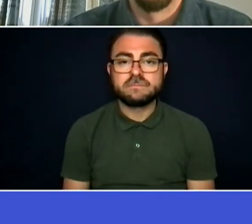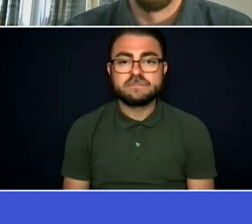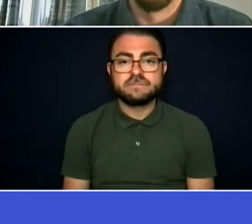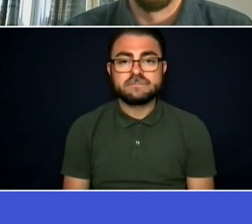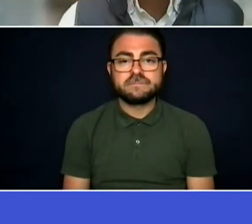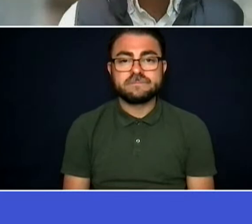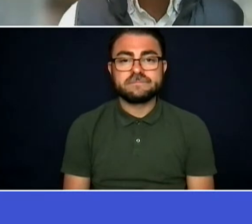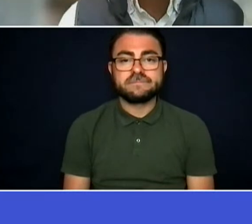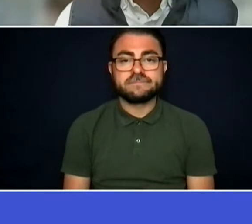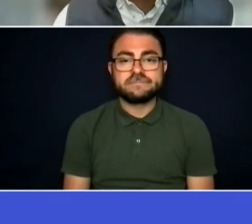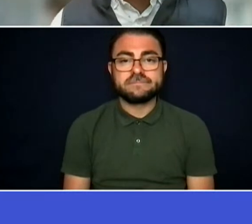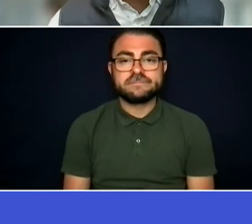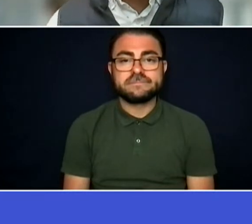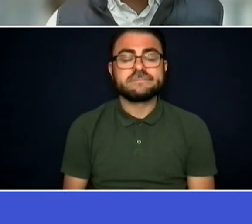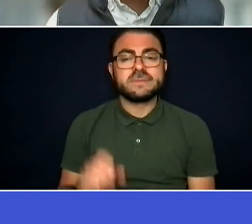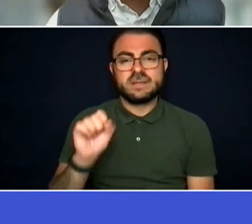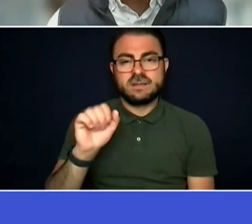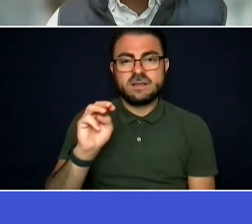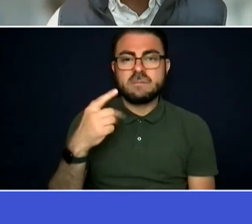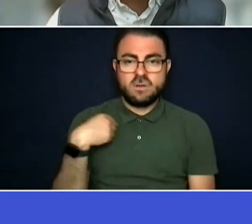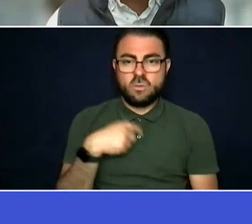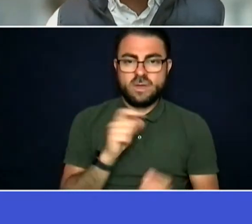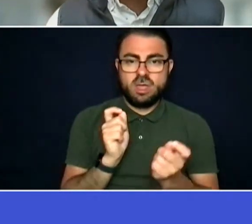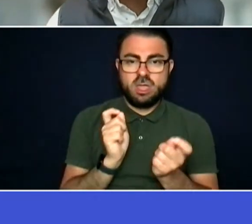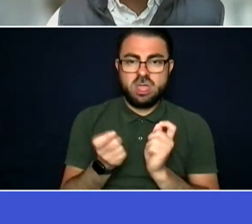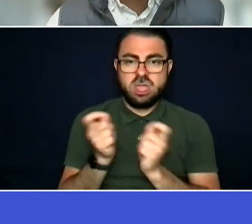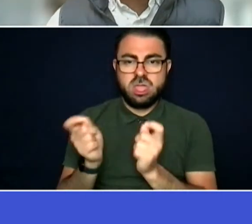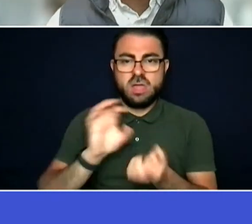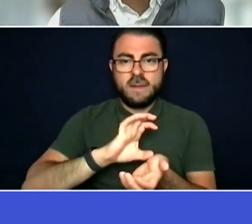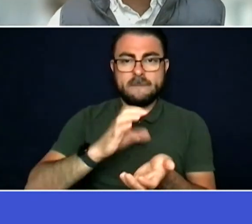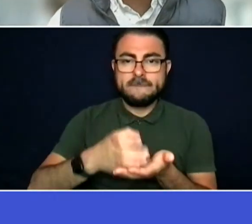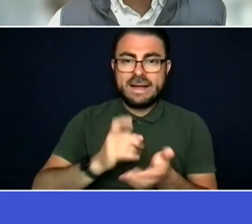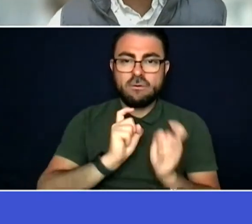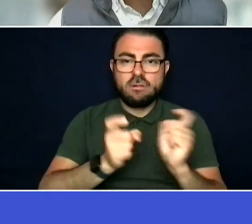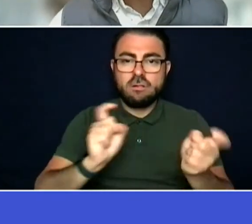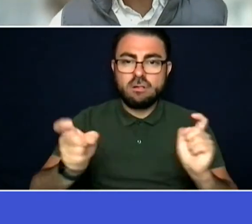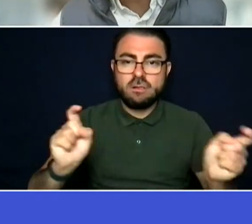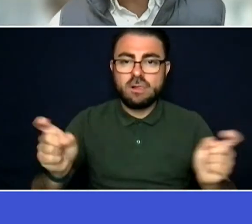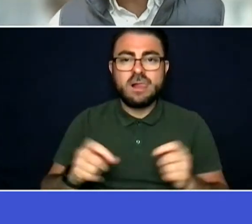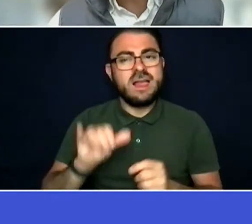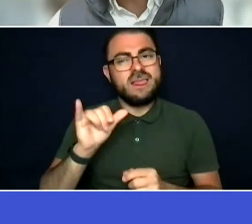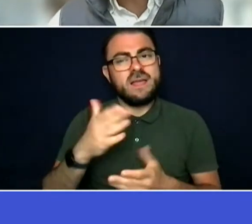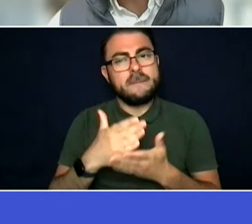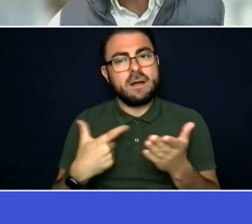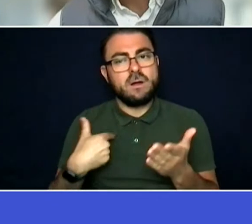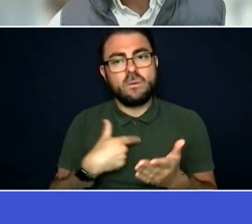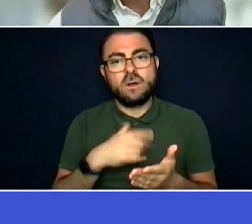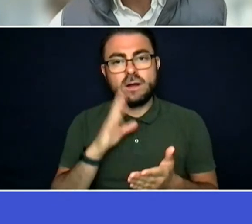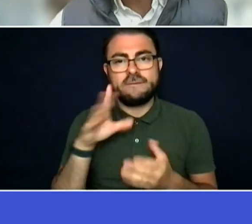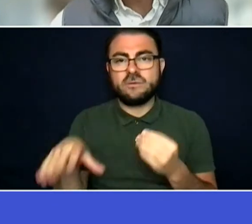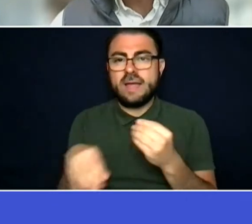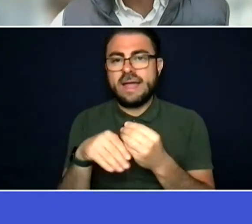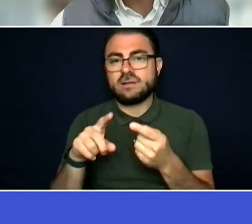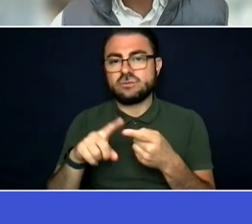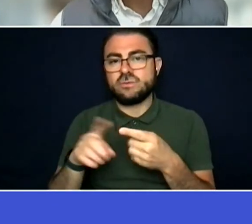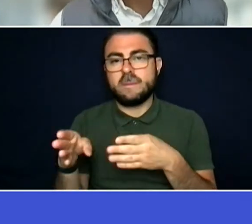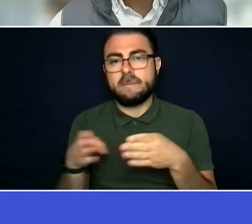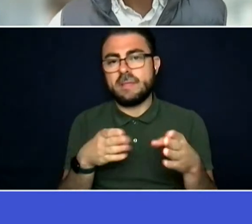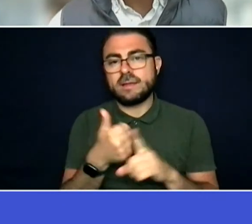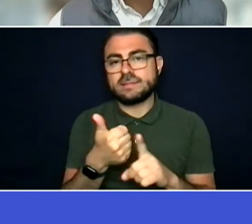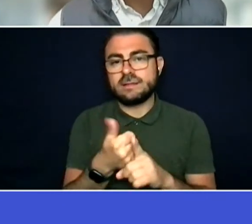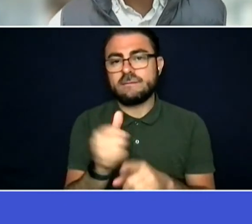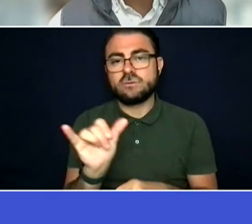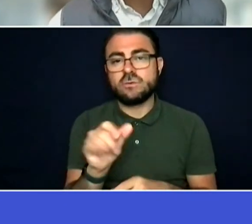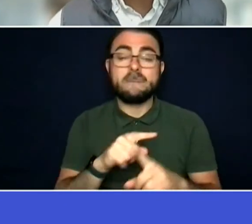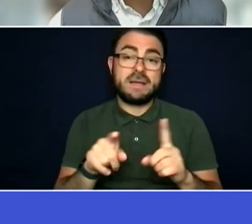Yeah, we adjust. I think that's an important part that maybe we're going to need to speak to within the plan itself. But it's precisely